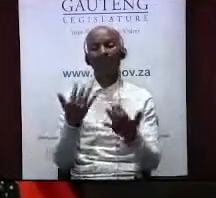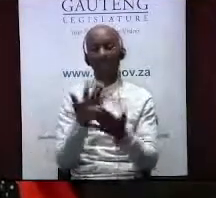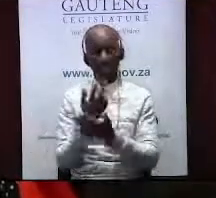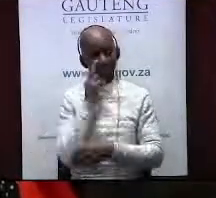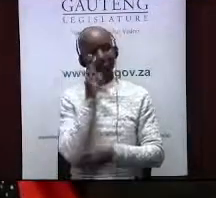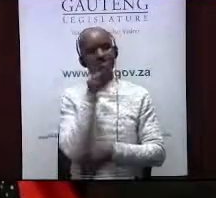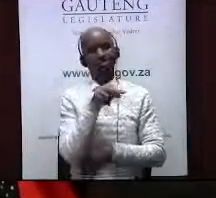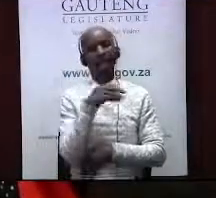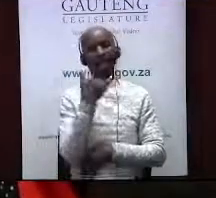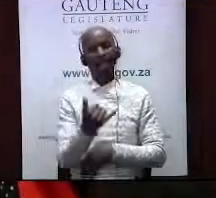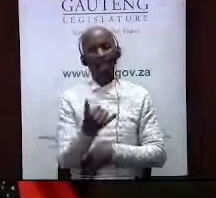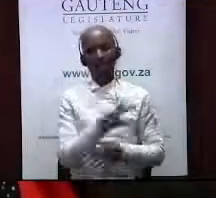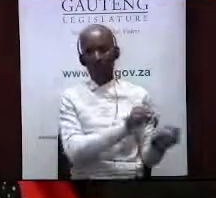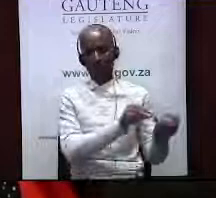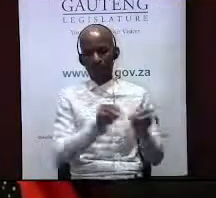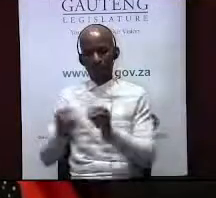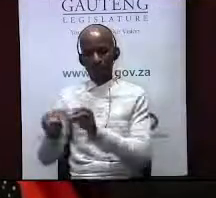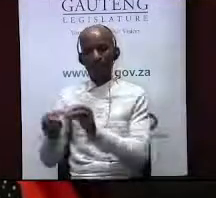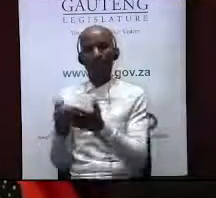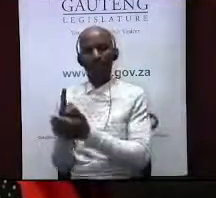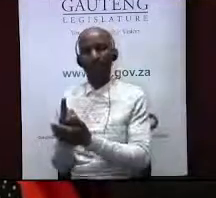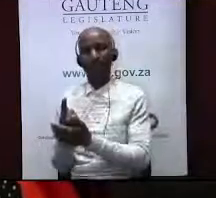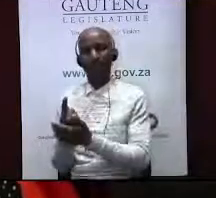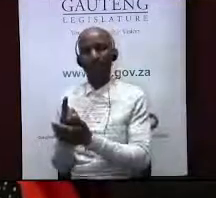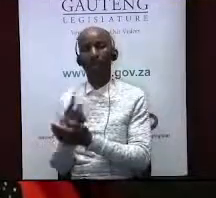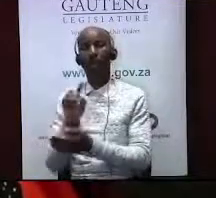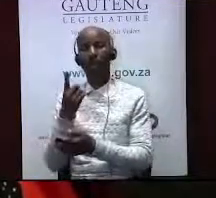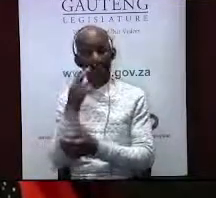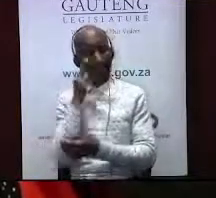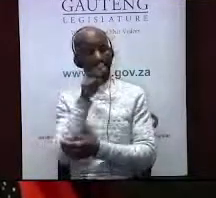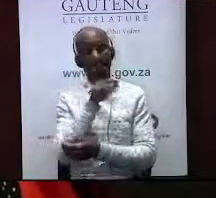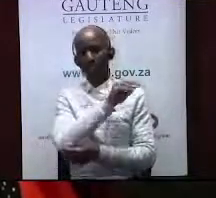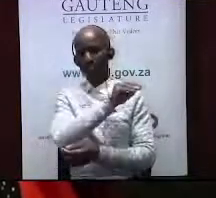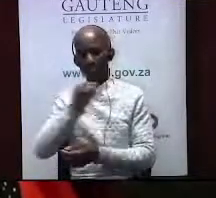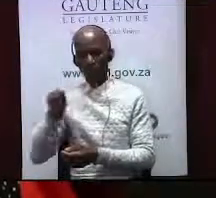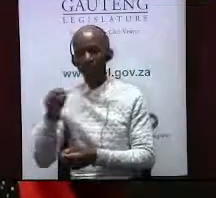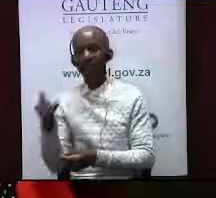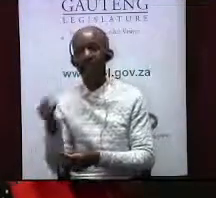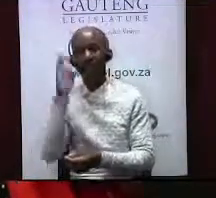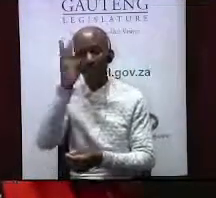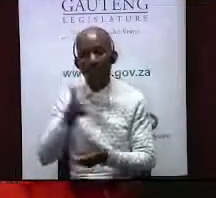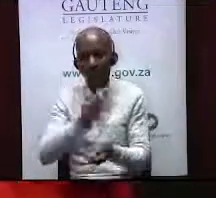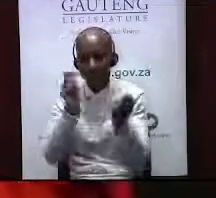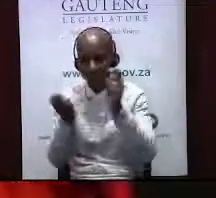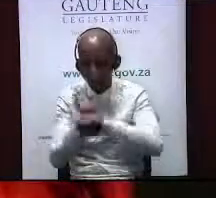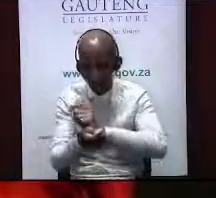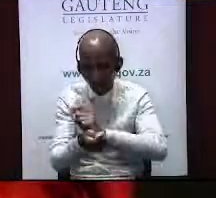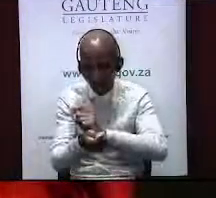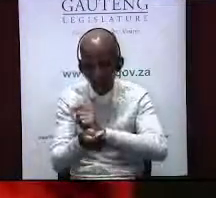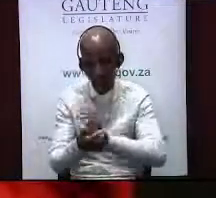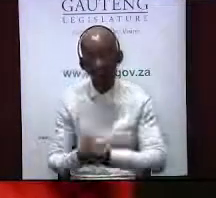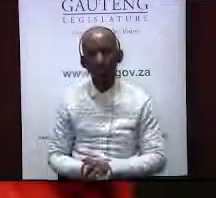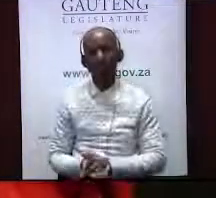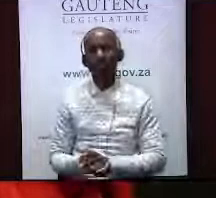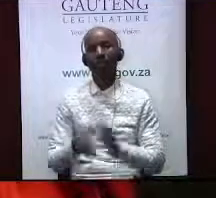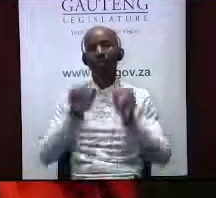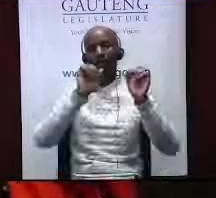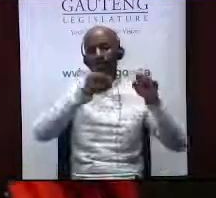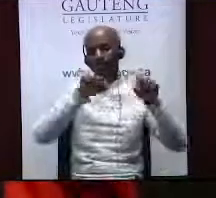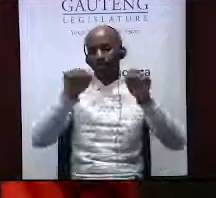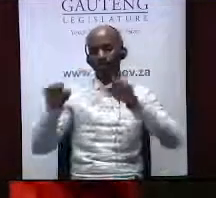see there's movement. Once they see movement, there's going to be change. Amen?